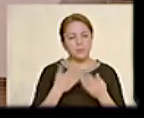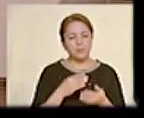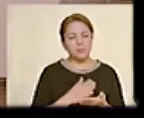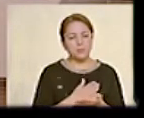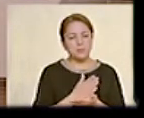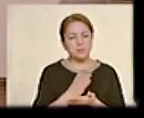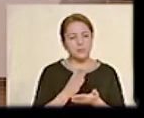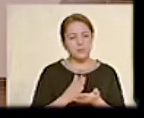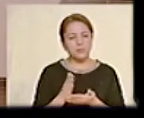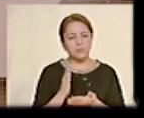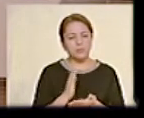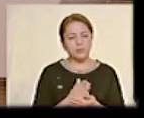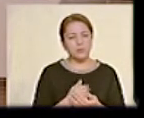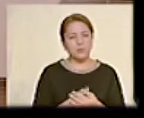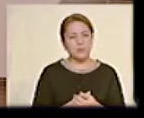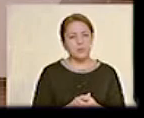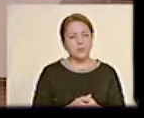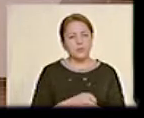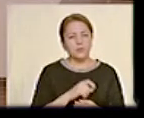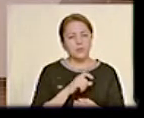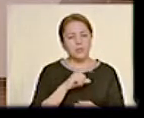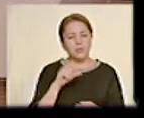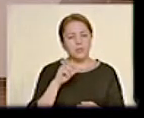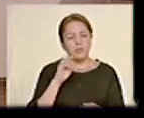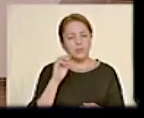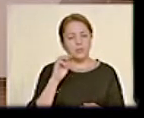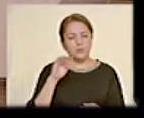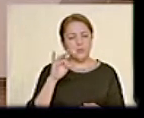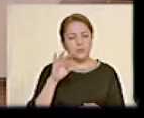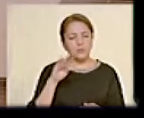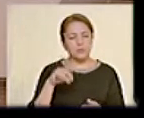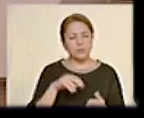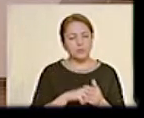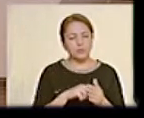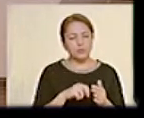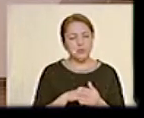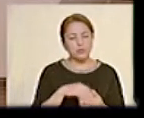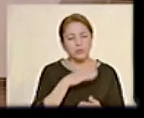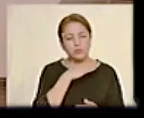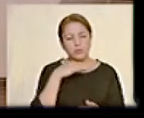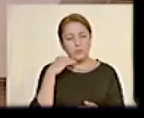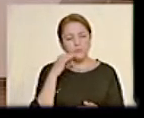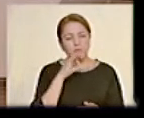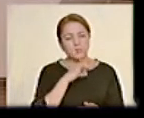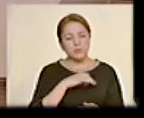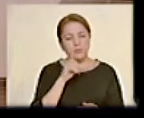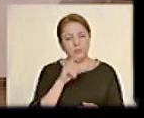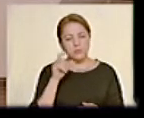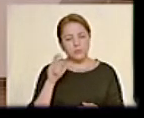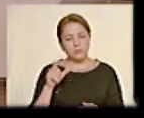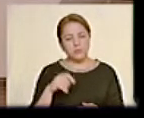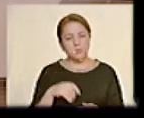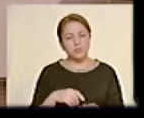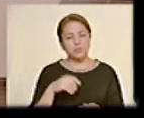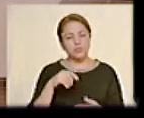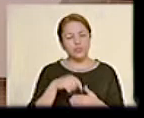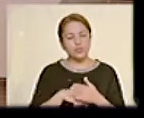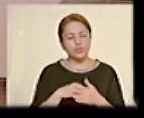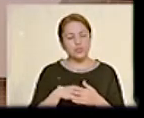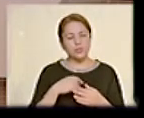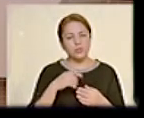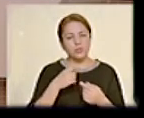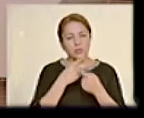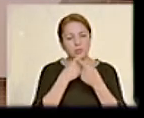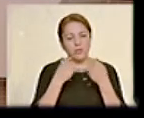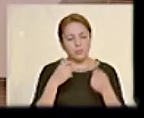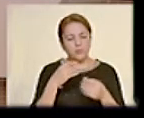xizmatlari mavjud. Ya'ni elektron pochta bir nechta foydalanuvchilar orasida ma'lumot almashish imkoniyatini